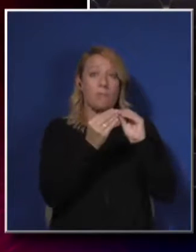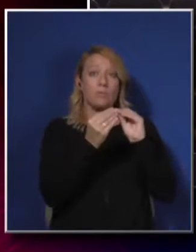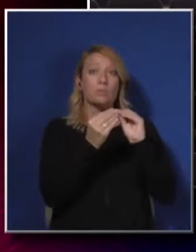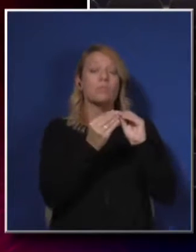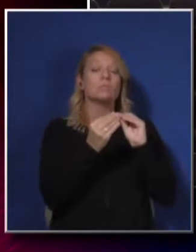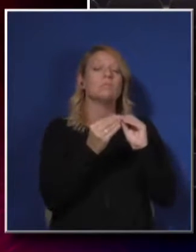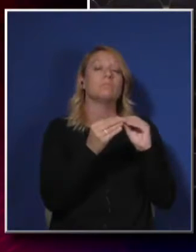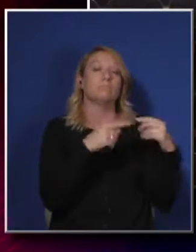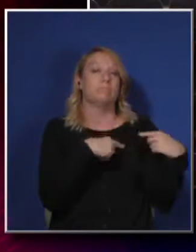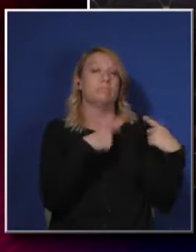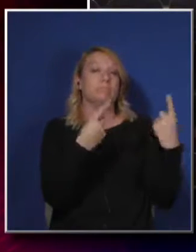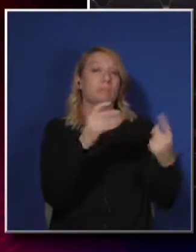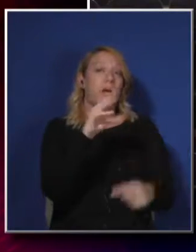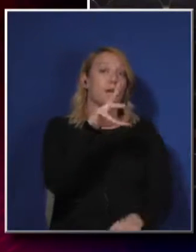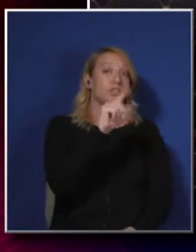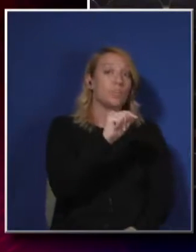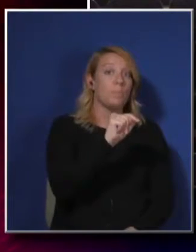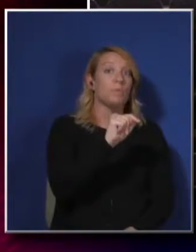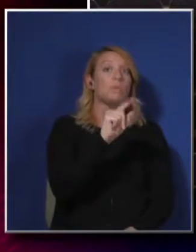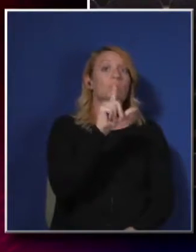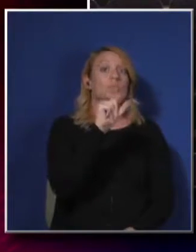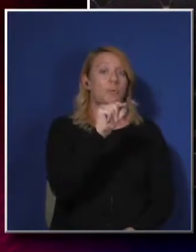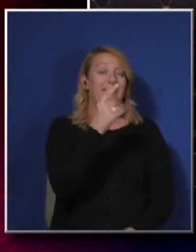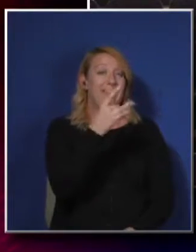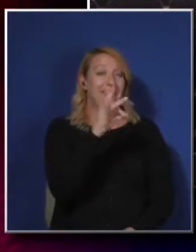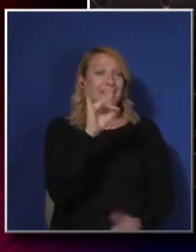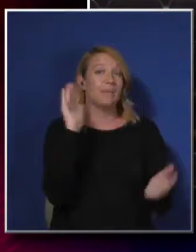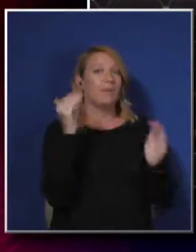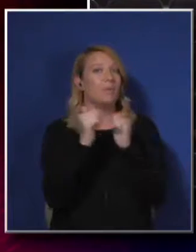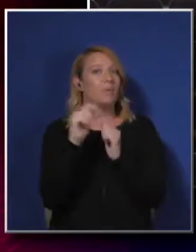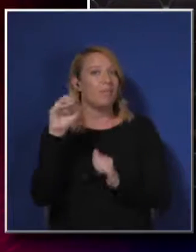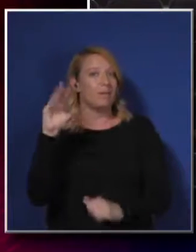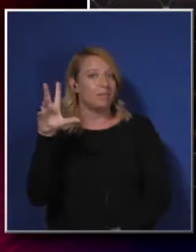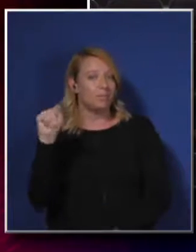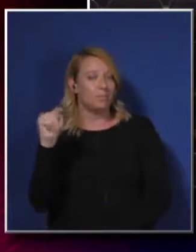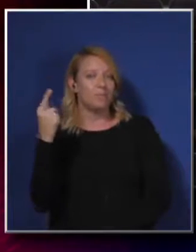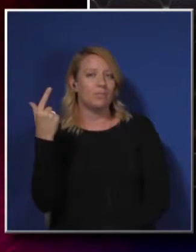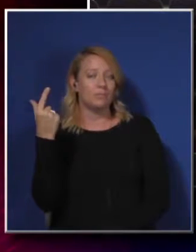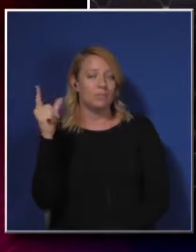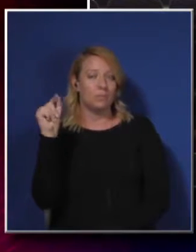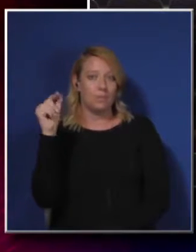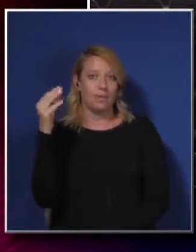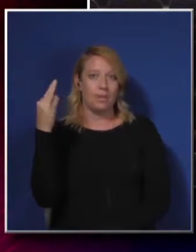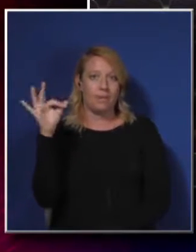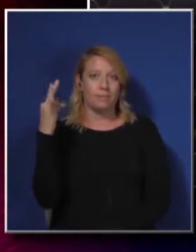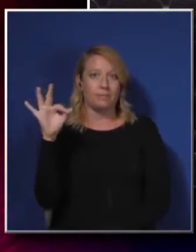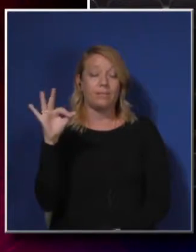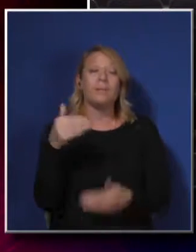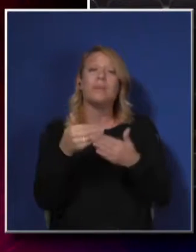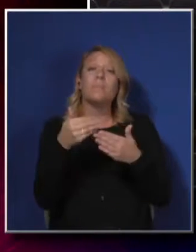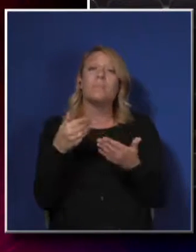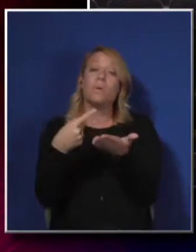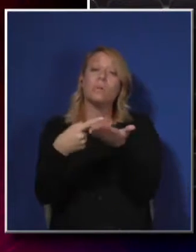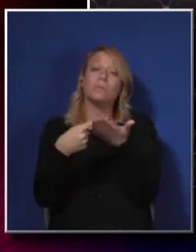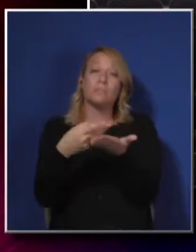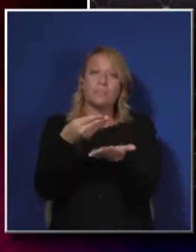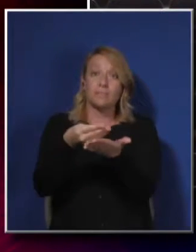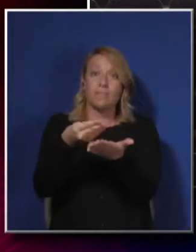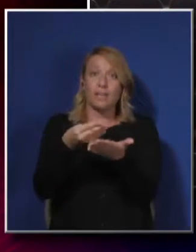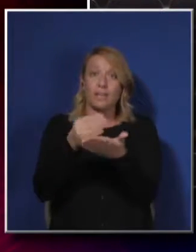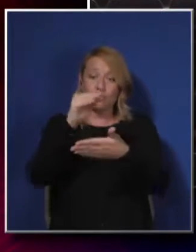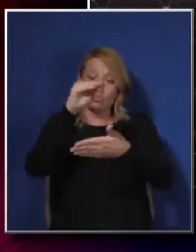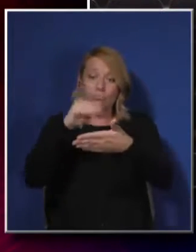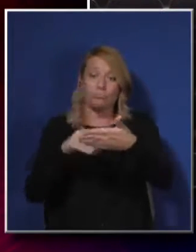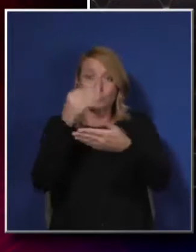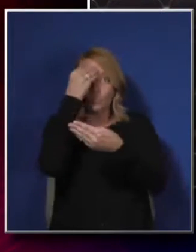in comparison to October 2018. Before I go on to the financial reports, I would think that